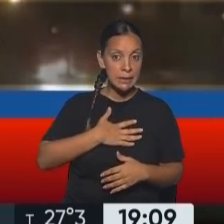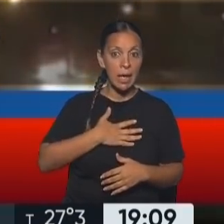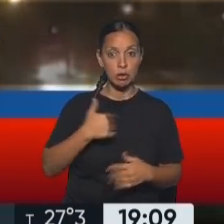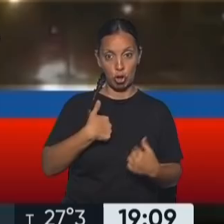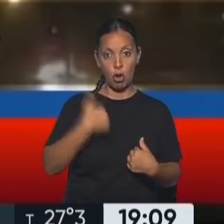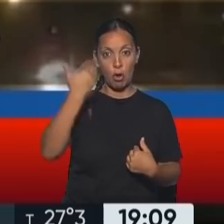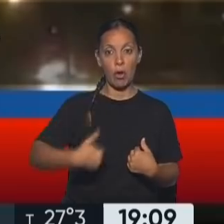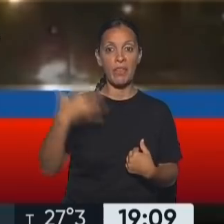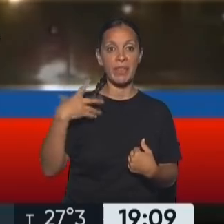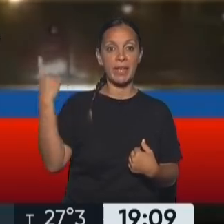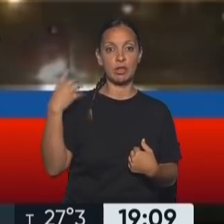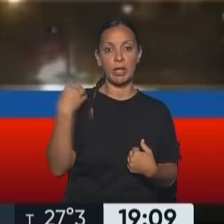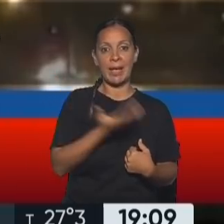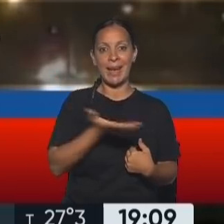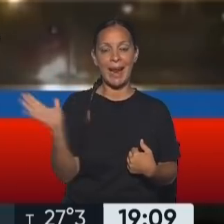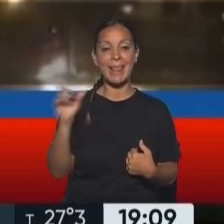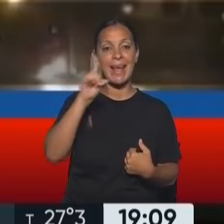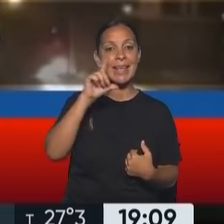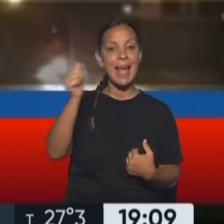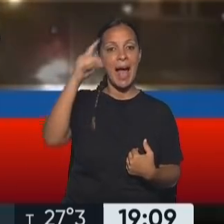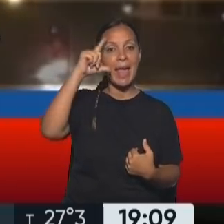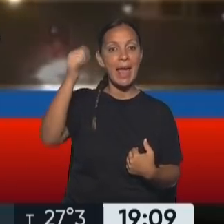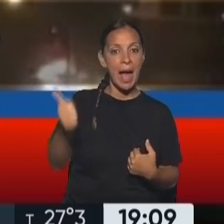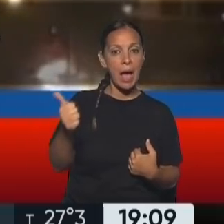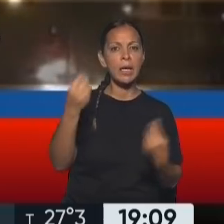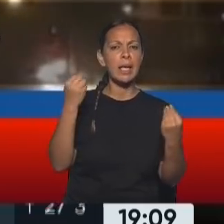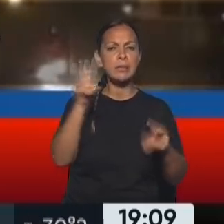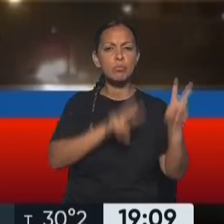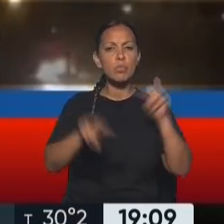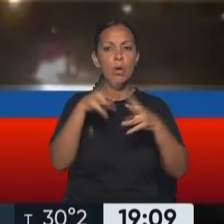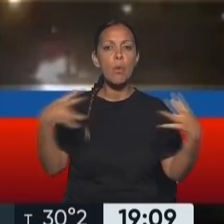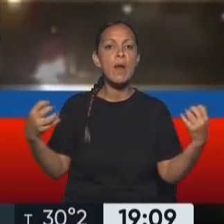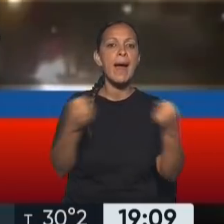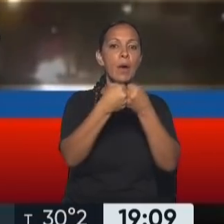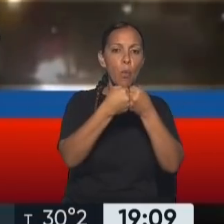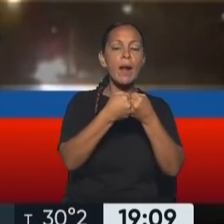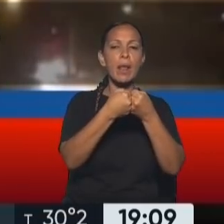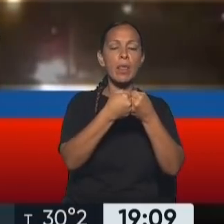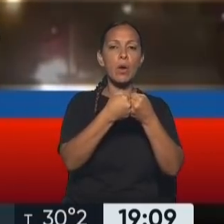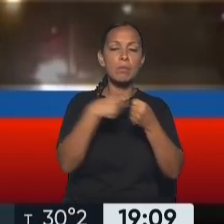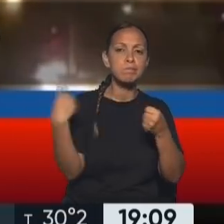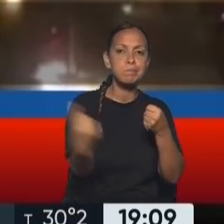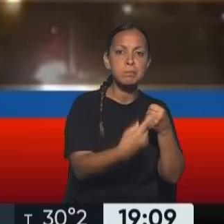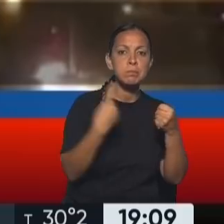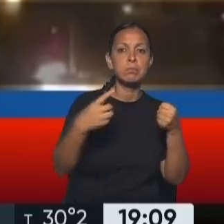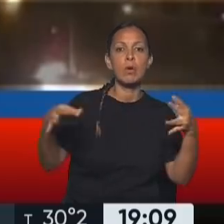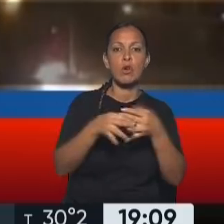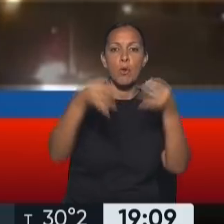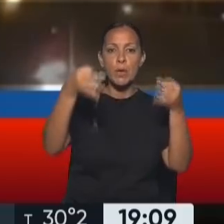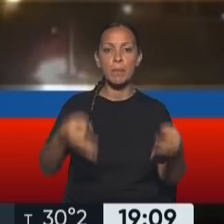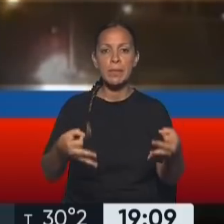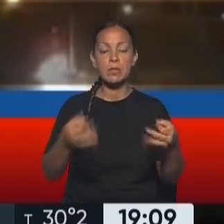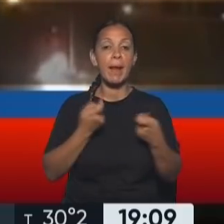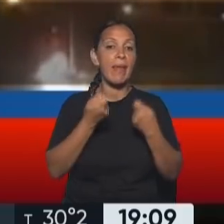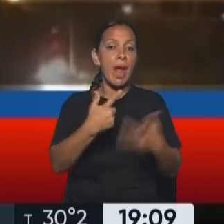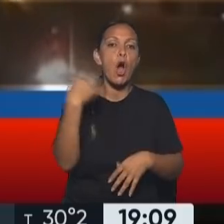mine as Director General of the IAEA is to agree on a framework and on a compromise that